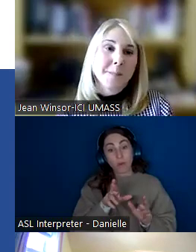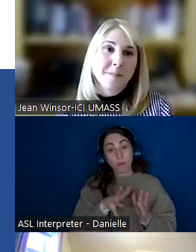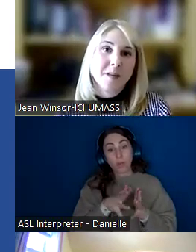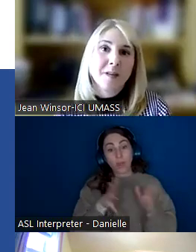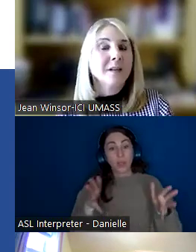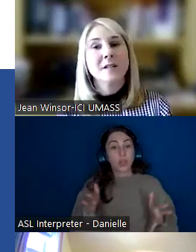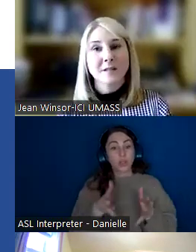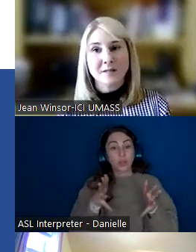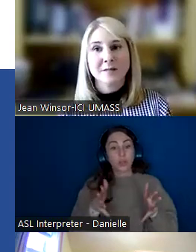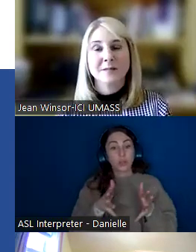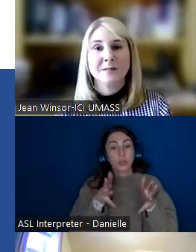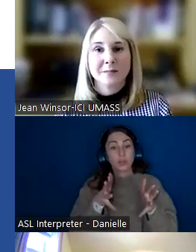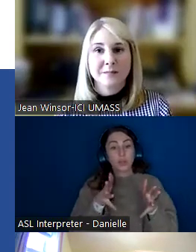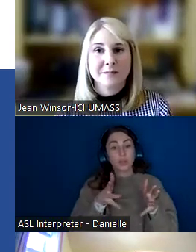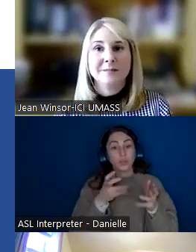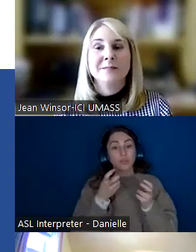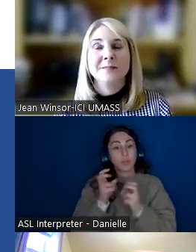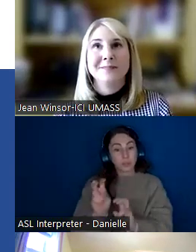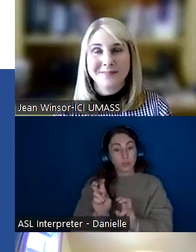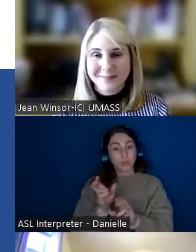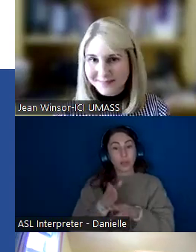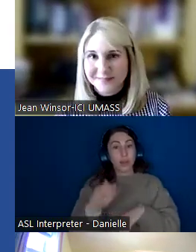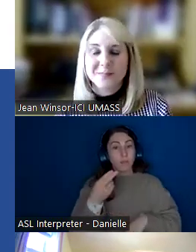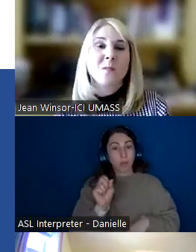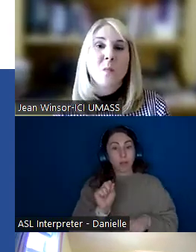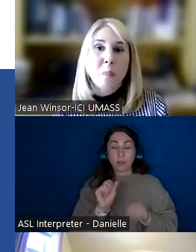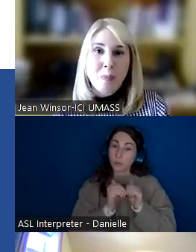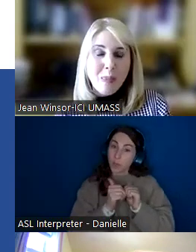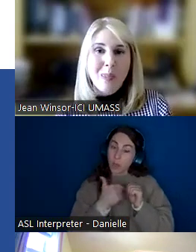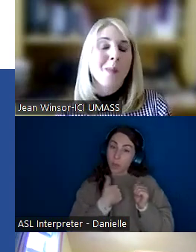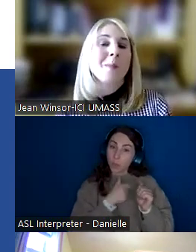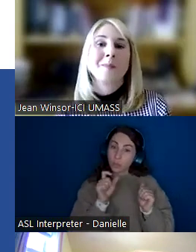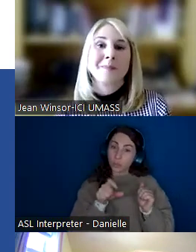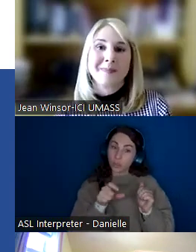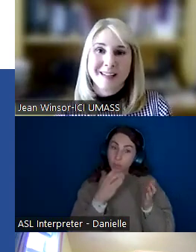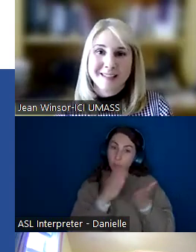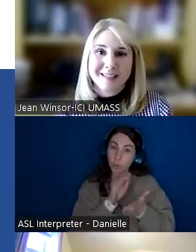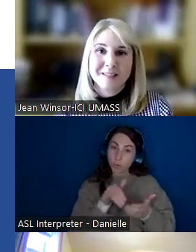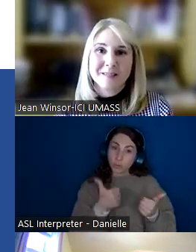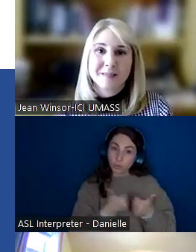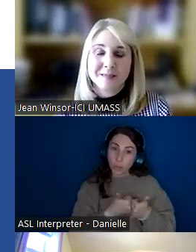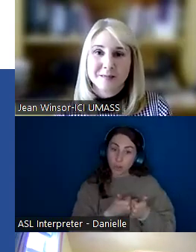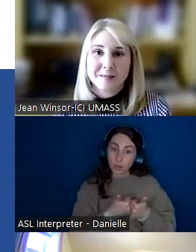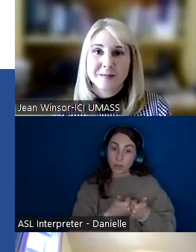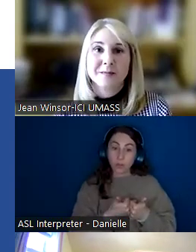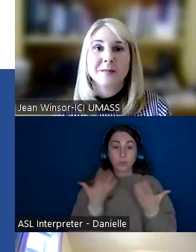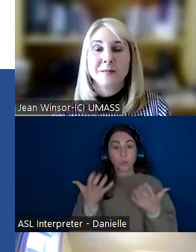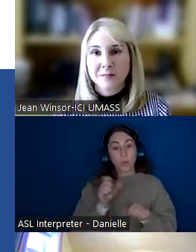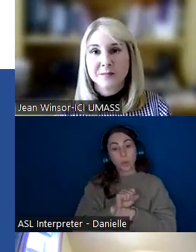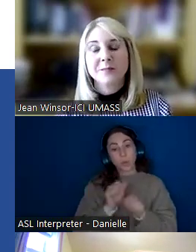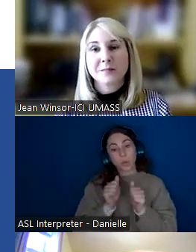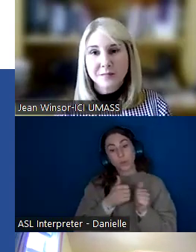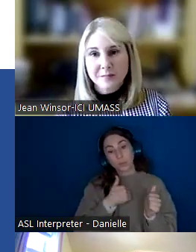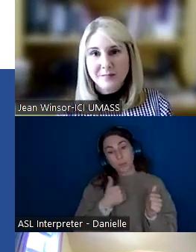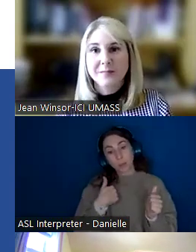to transition post high school. How should we approach this challenge? We want to work with our members and partners to